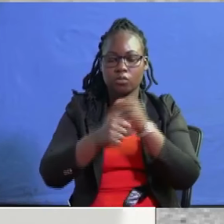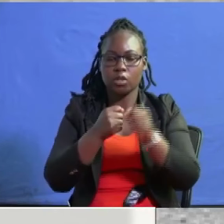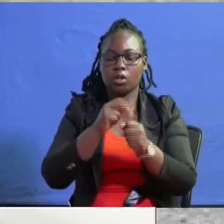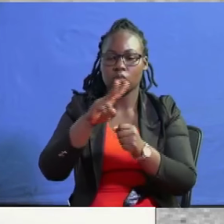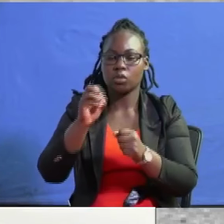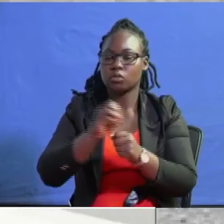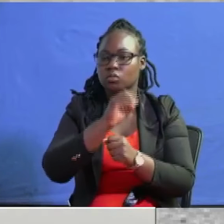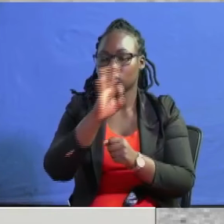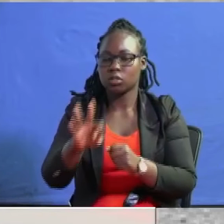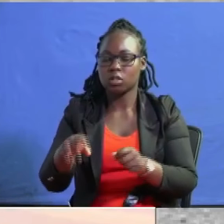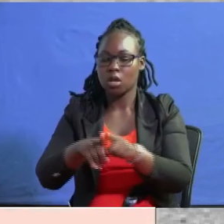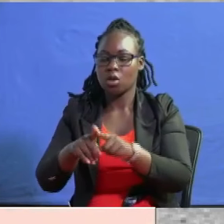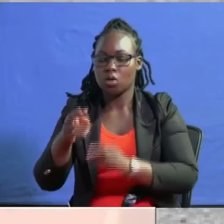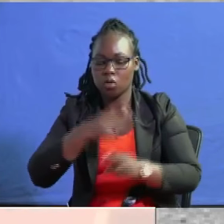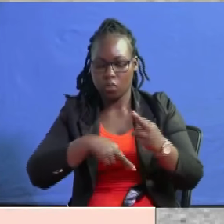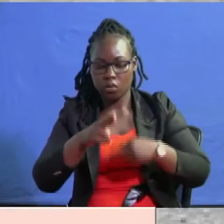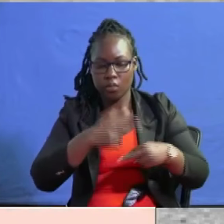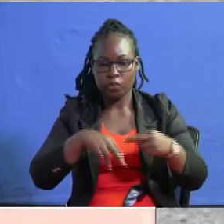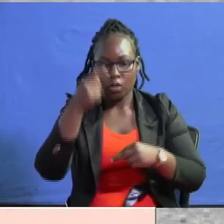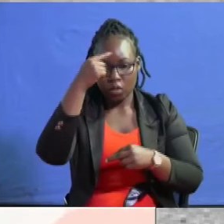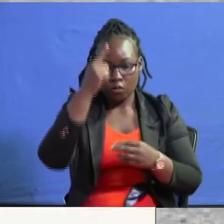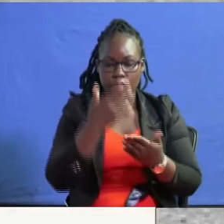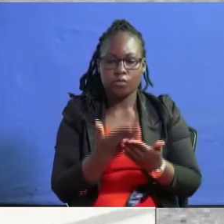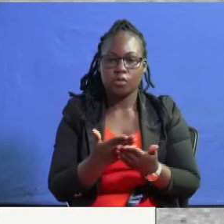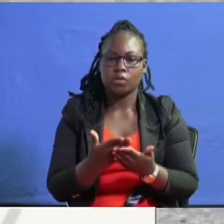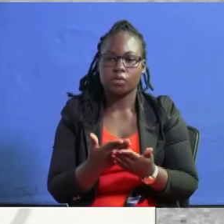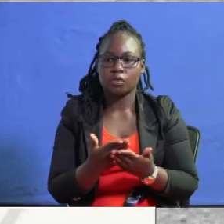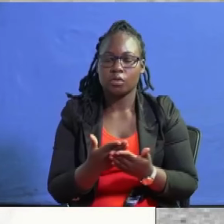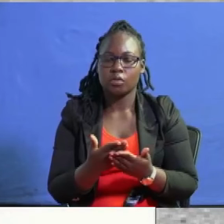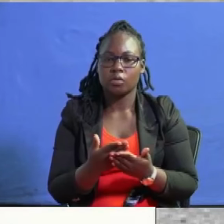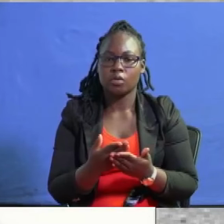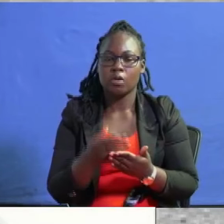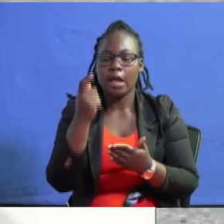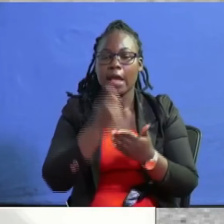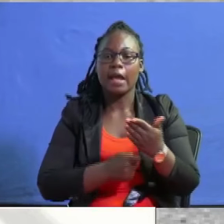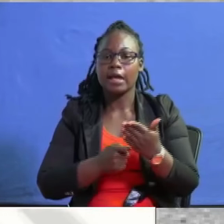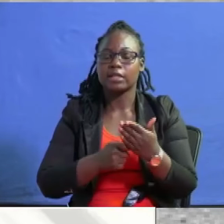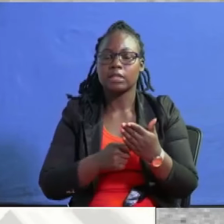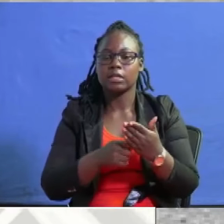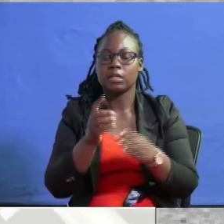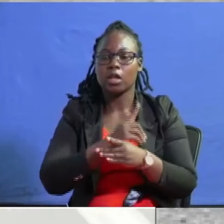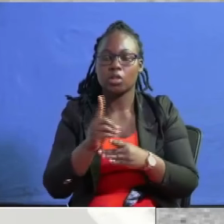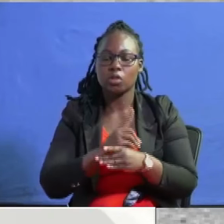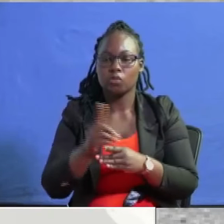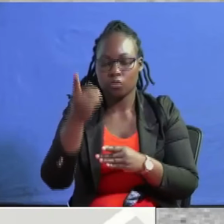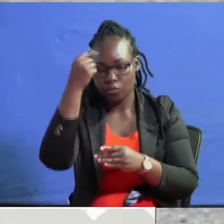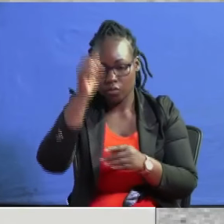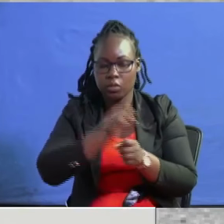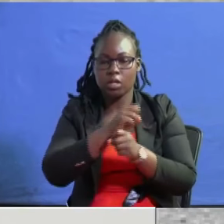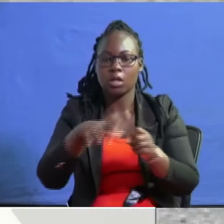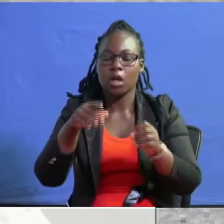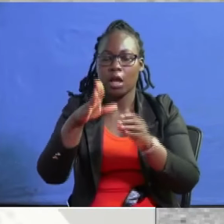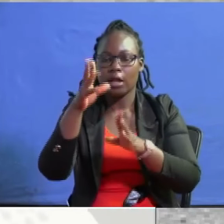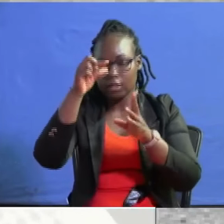2023 and the revised rates for excise duty adjusted for inflation as